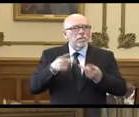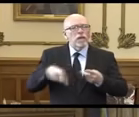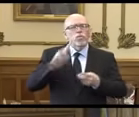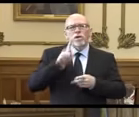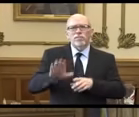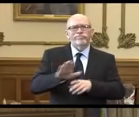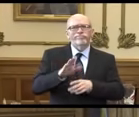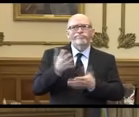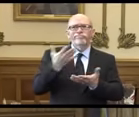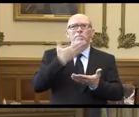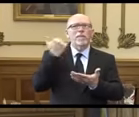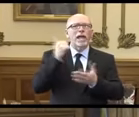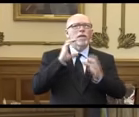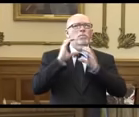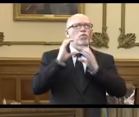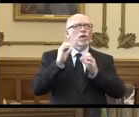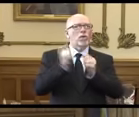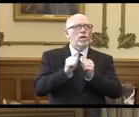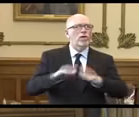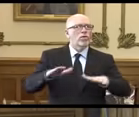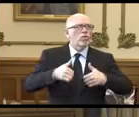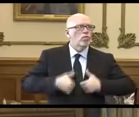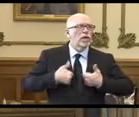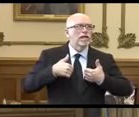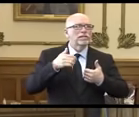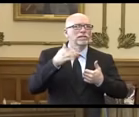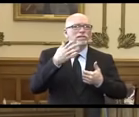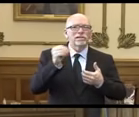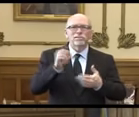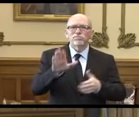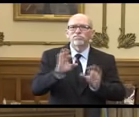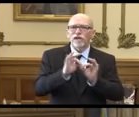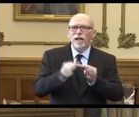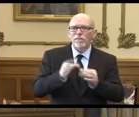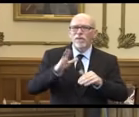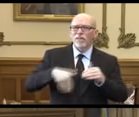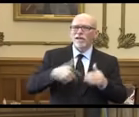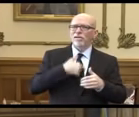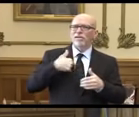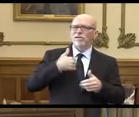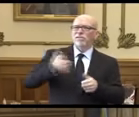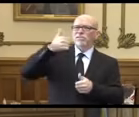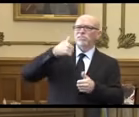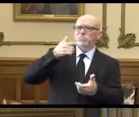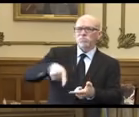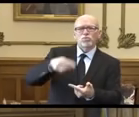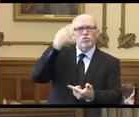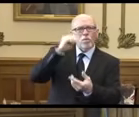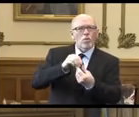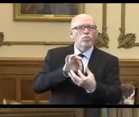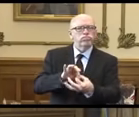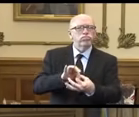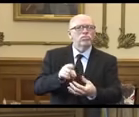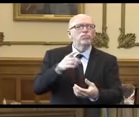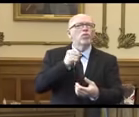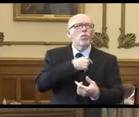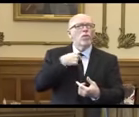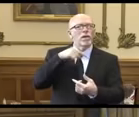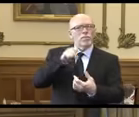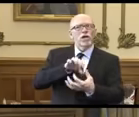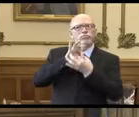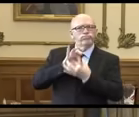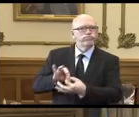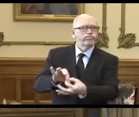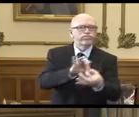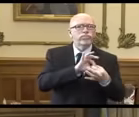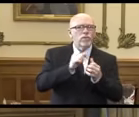and to communicate that to residents and their loved ones. This has been a very collaborative process with a lot of thought and